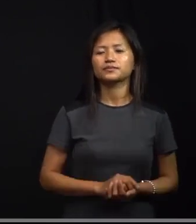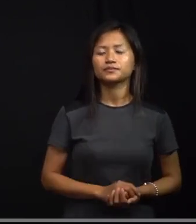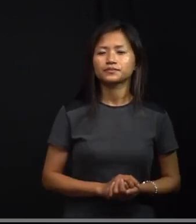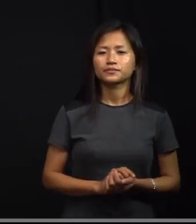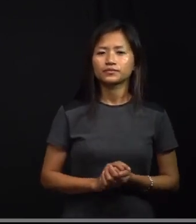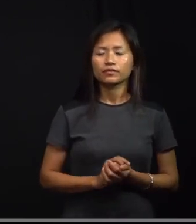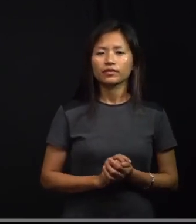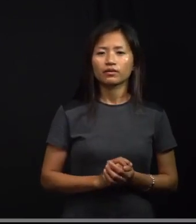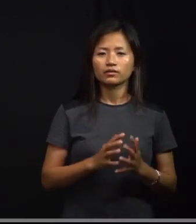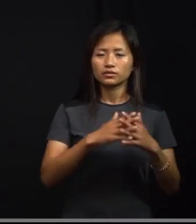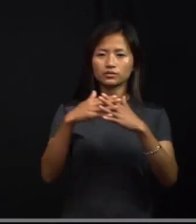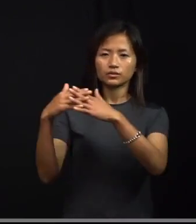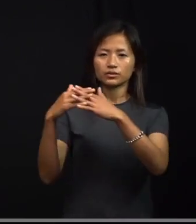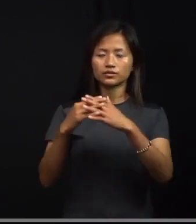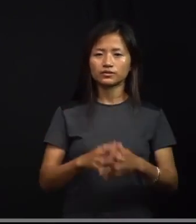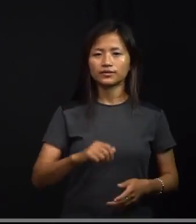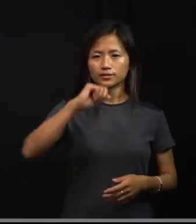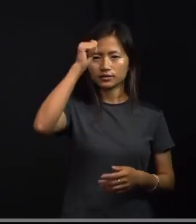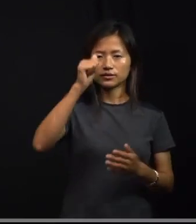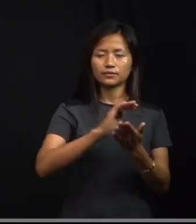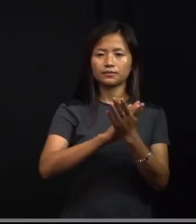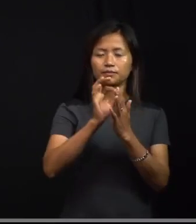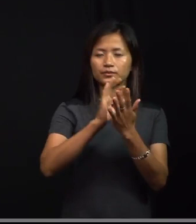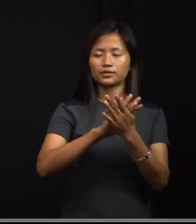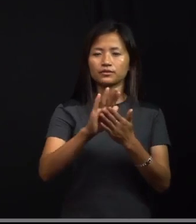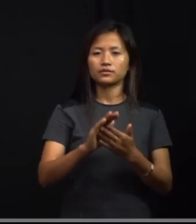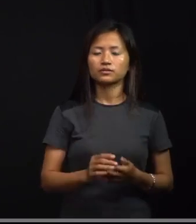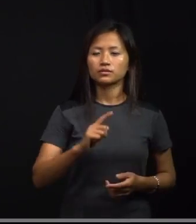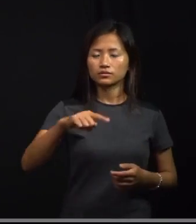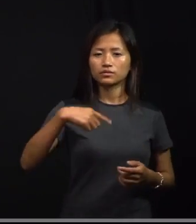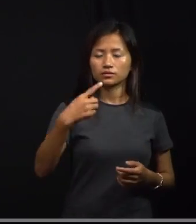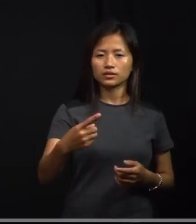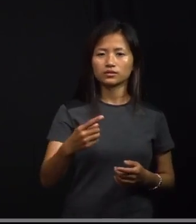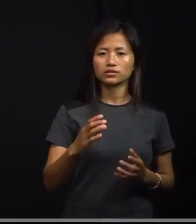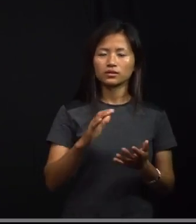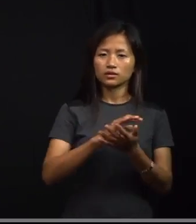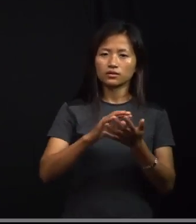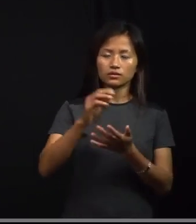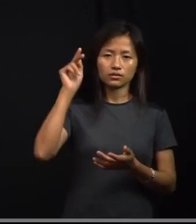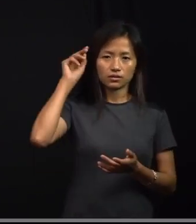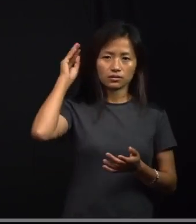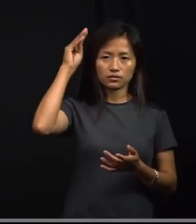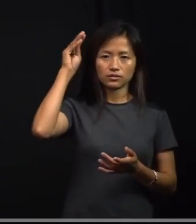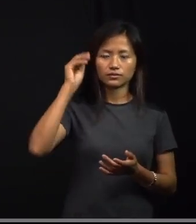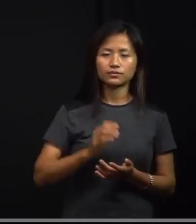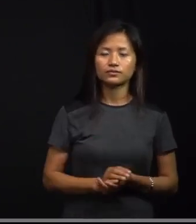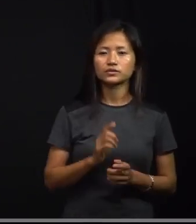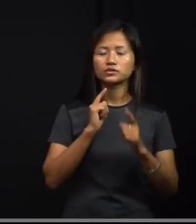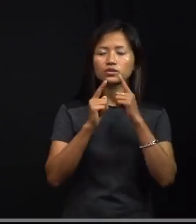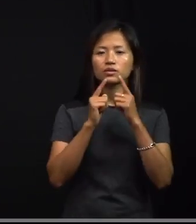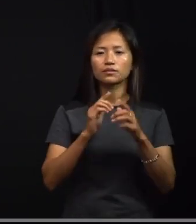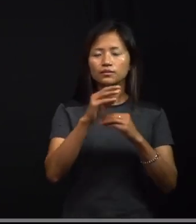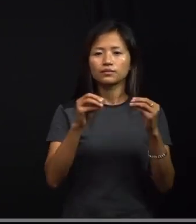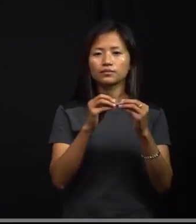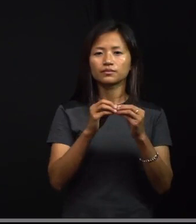by Western and Indian philosophers. Now when you go into the next concept that is given in the textbook, they talk about